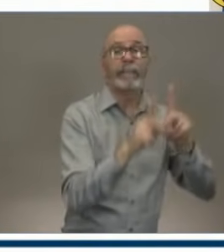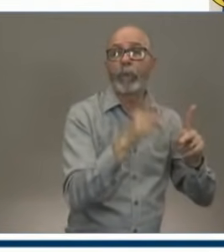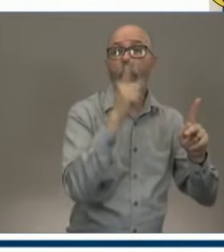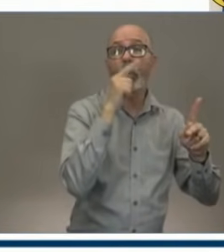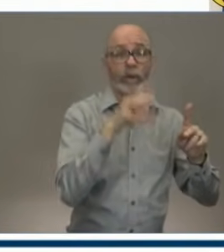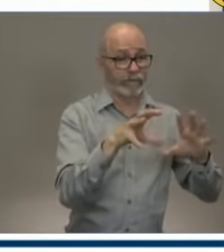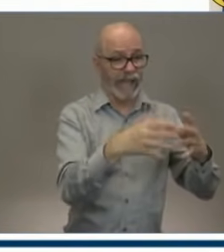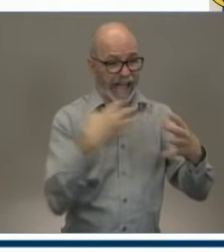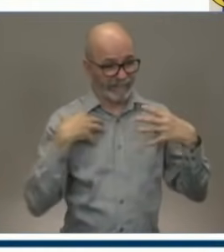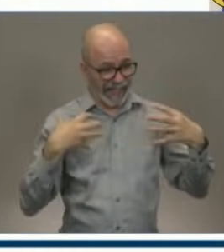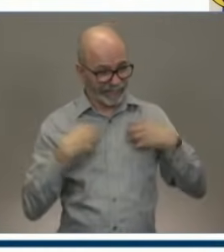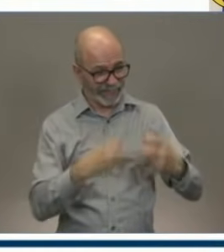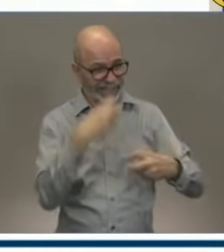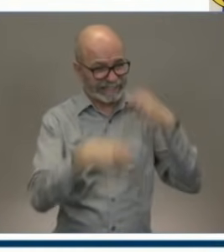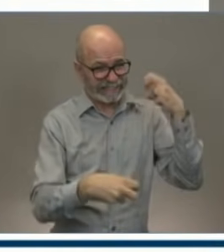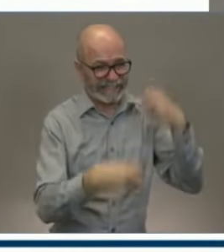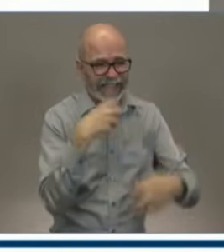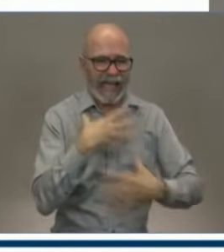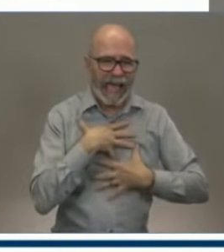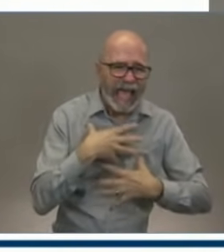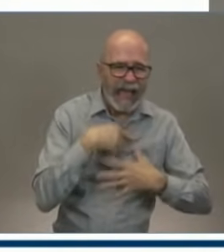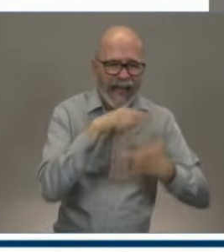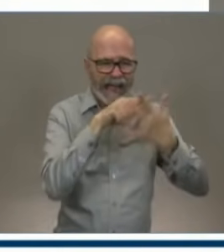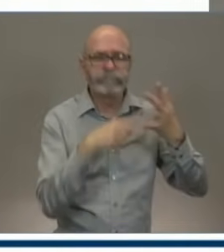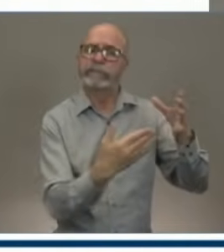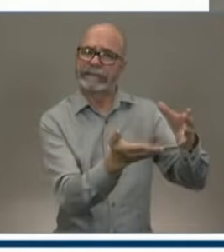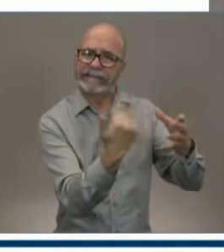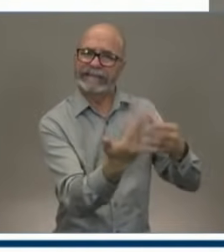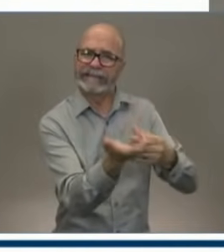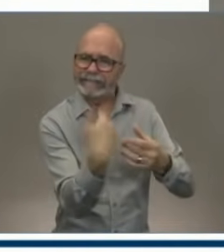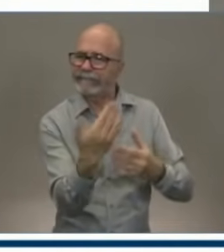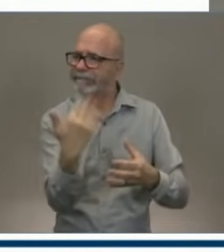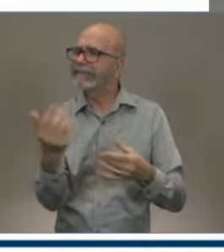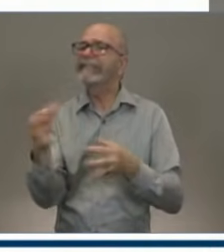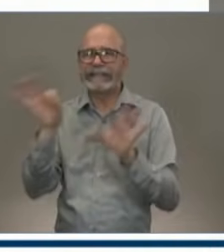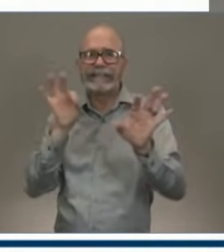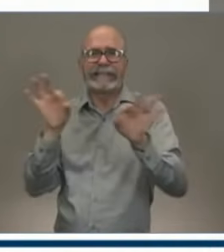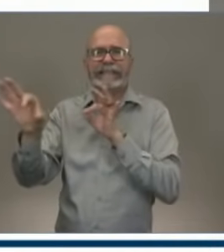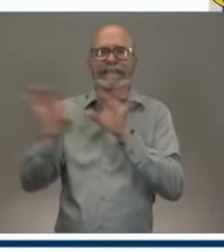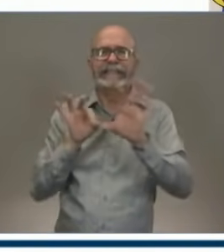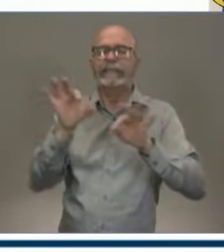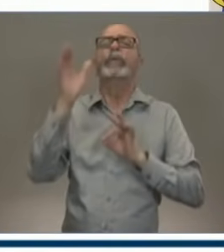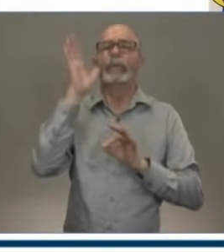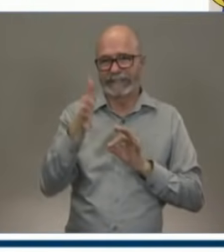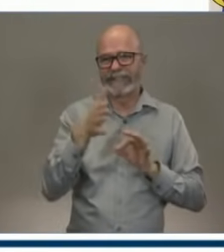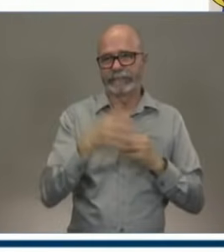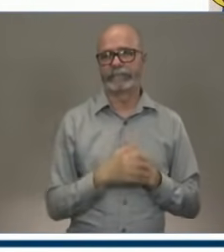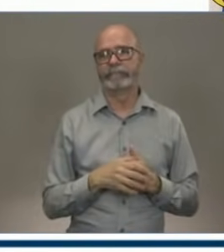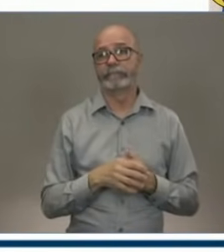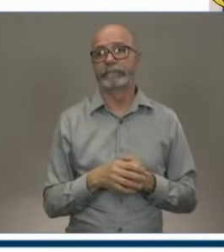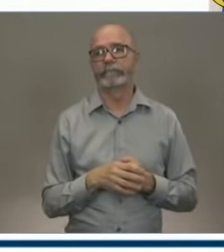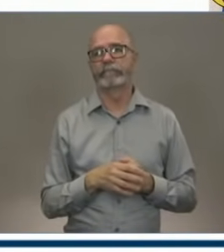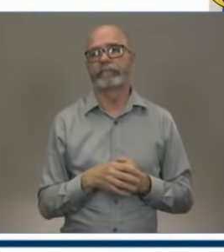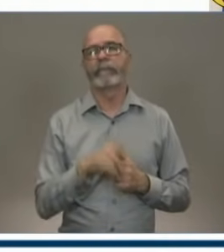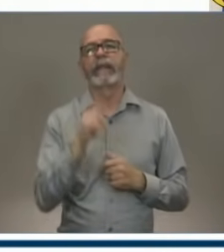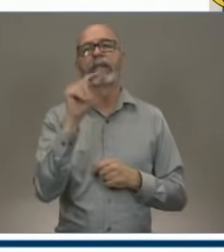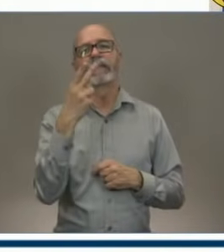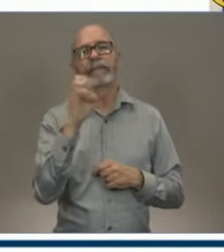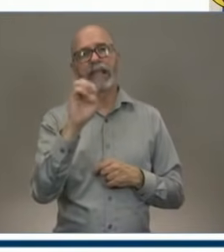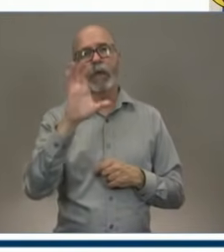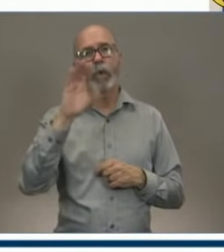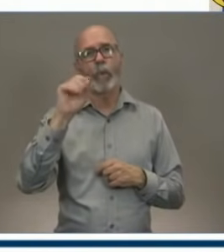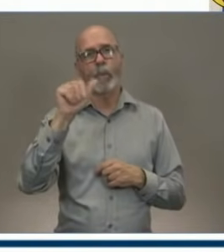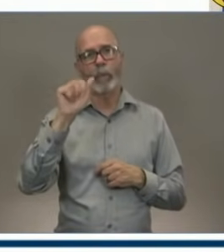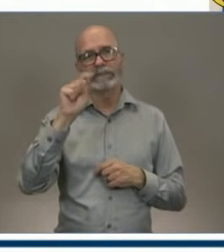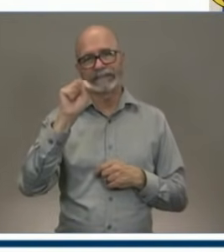conditions as well. Next question will go to Victoria Walton with the Coast. Thanks. So I'm wondering